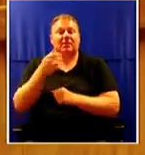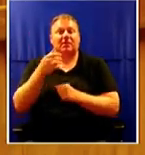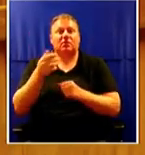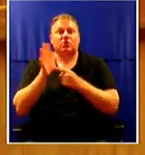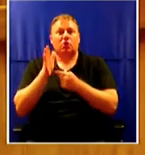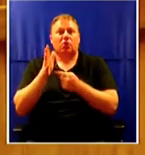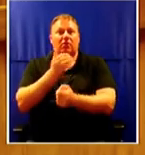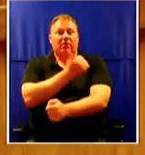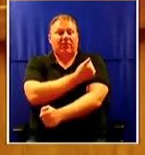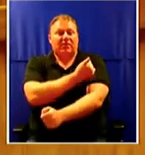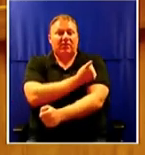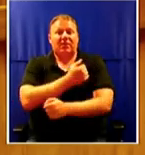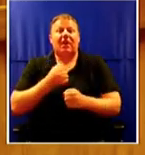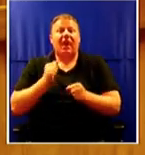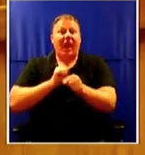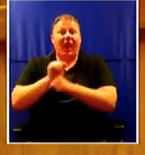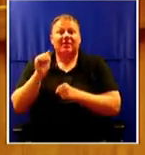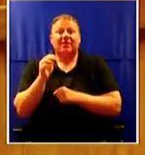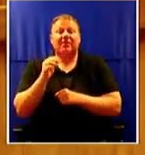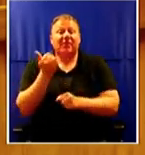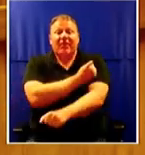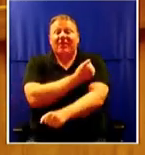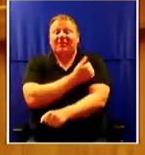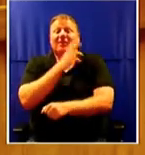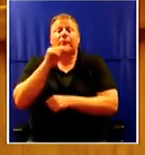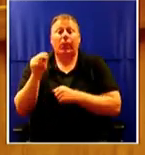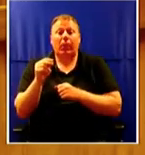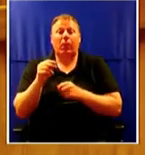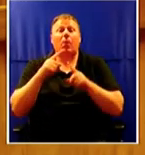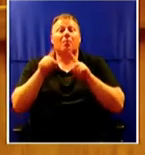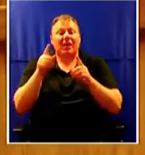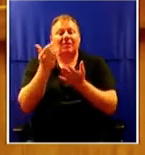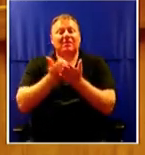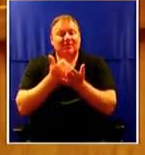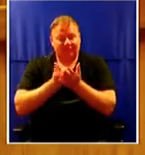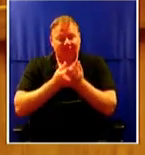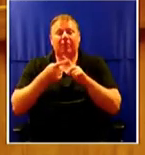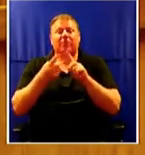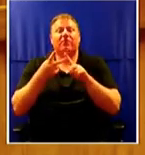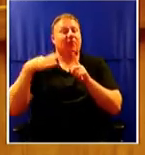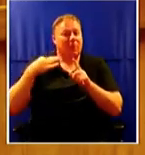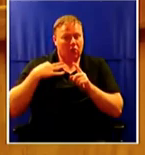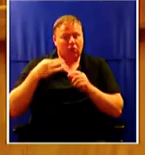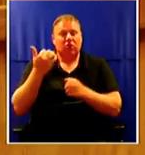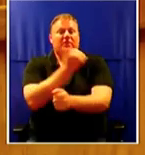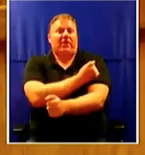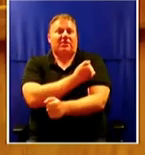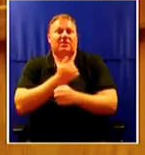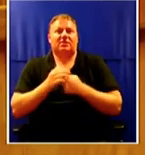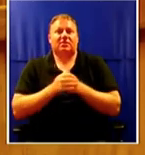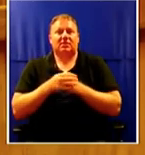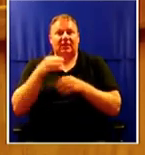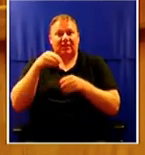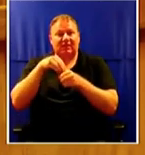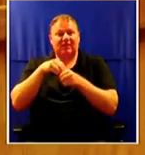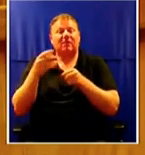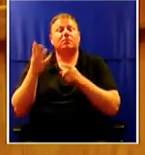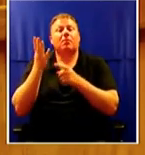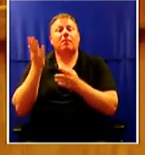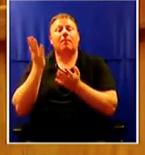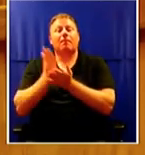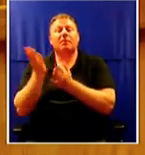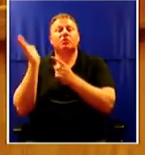not anti-vaccines, but have consistently called for safe, voluntary vaccines, the contents of which must be made known to